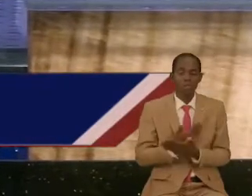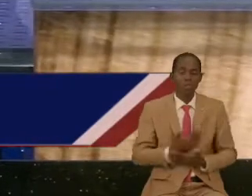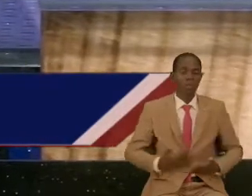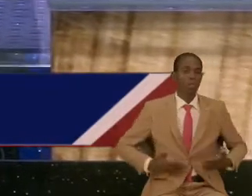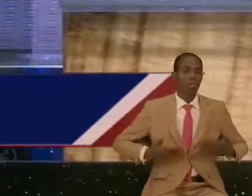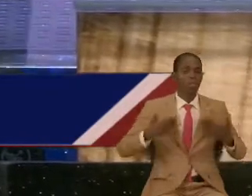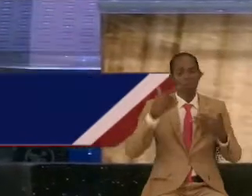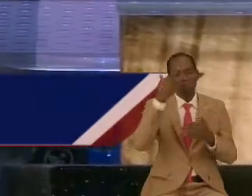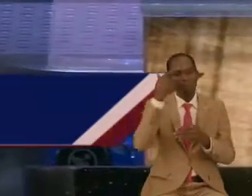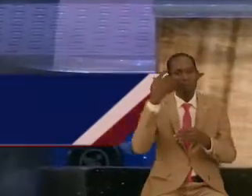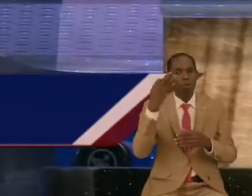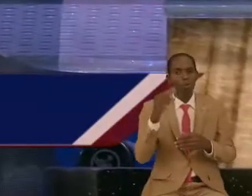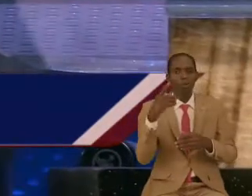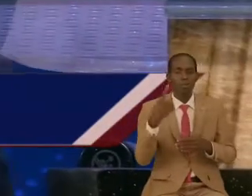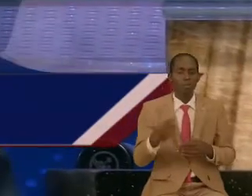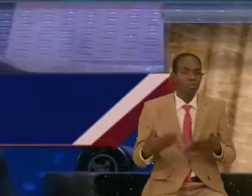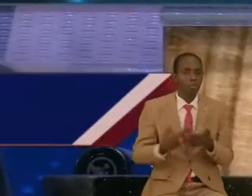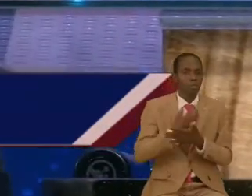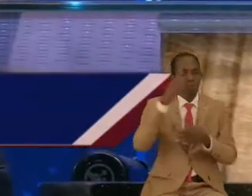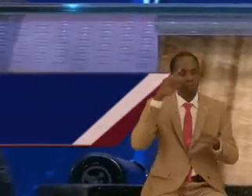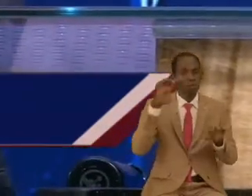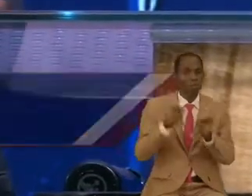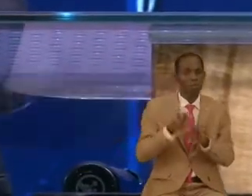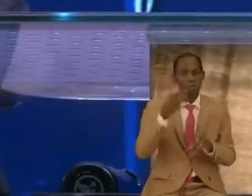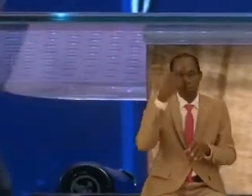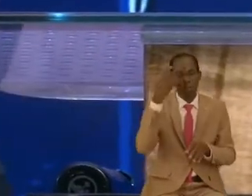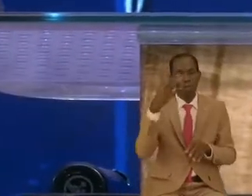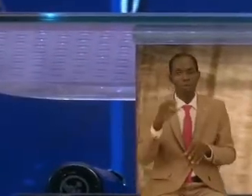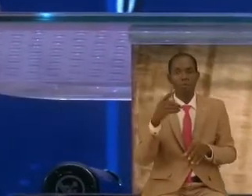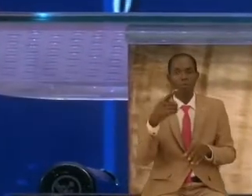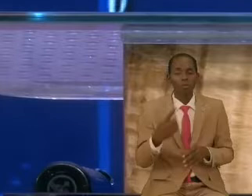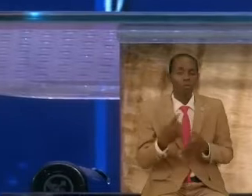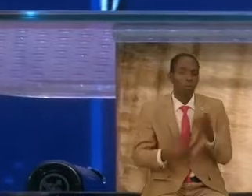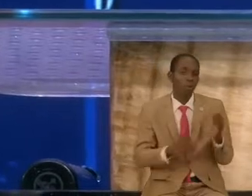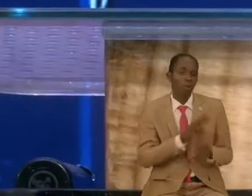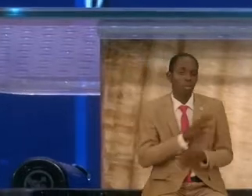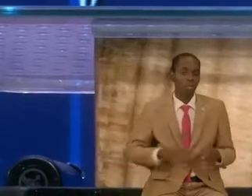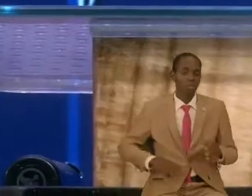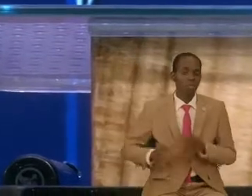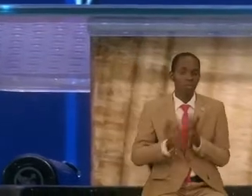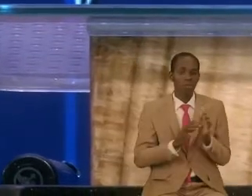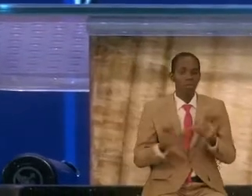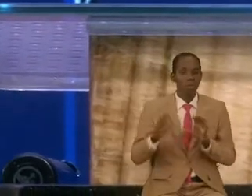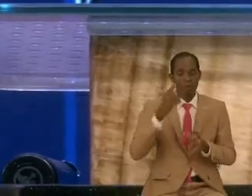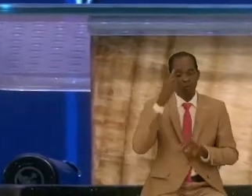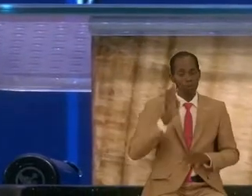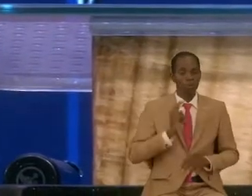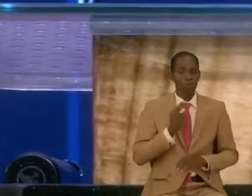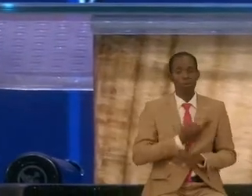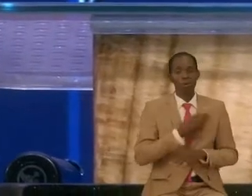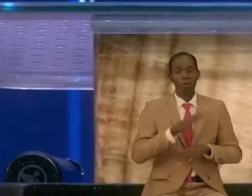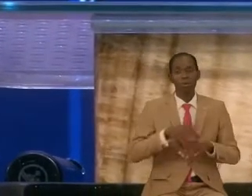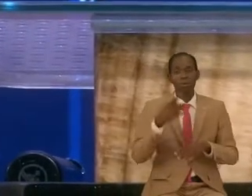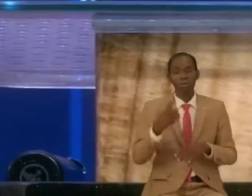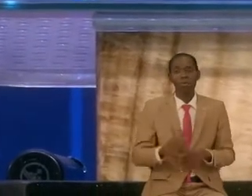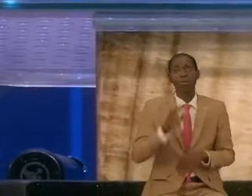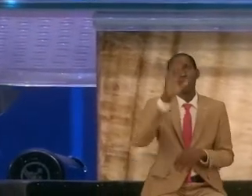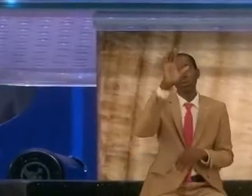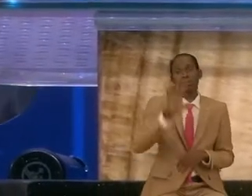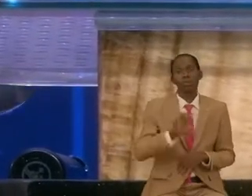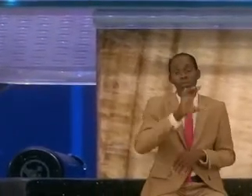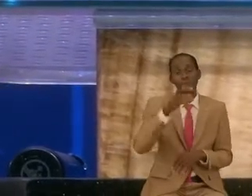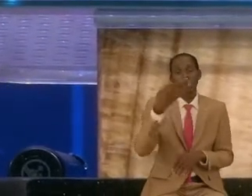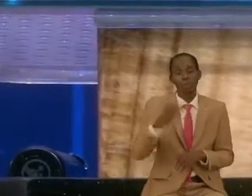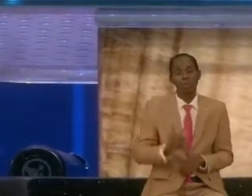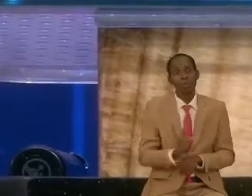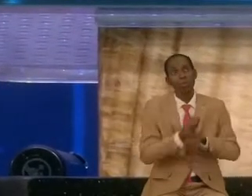and because of the new covenant, and because of what Jesus did for us on the cross of Calvary,